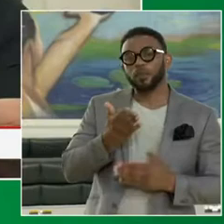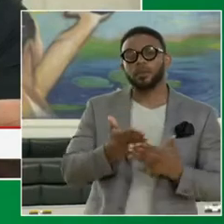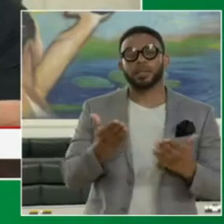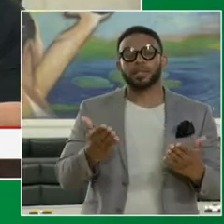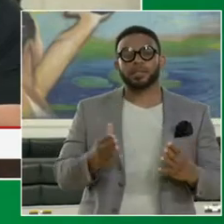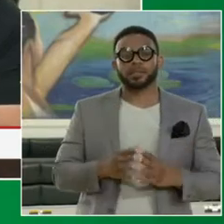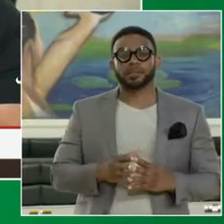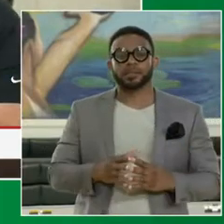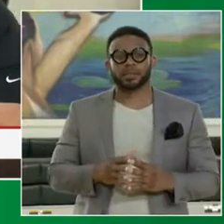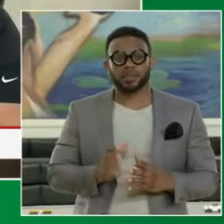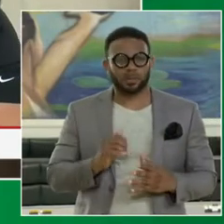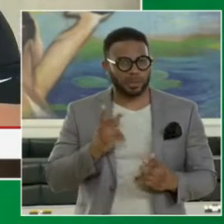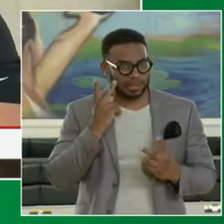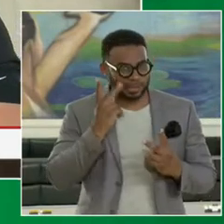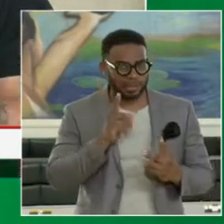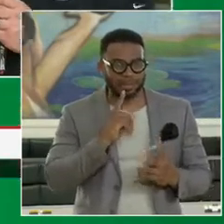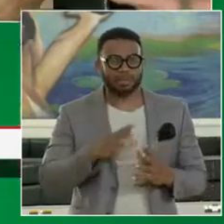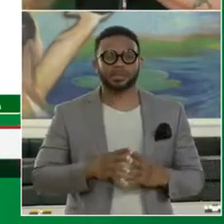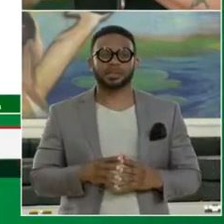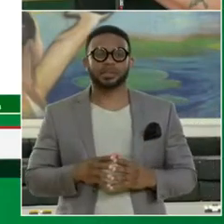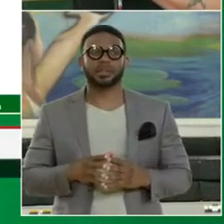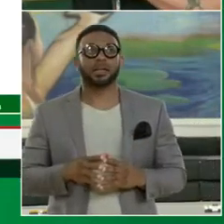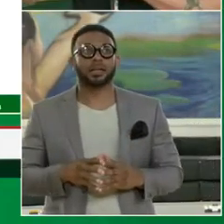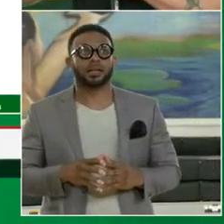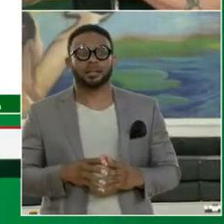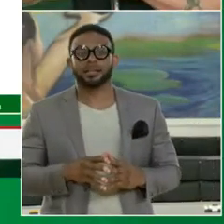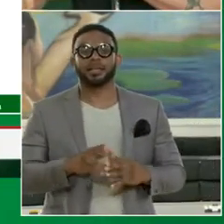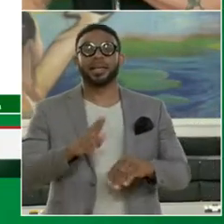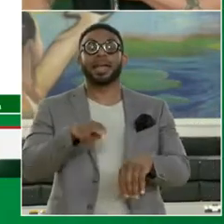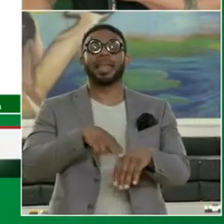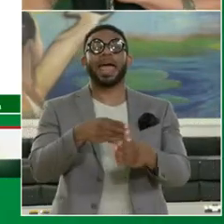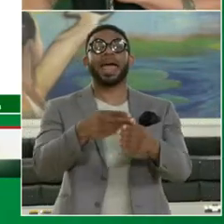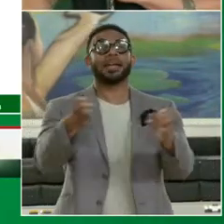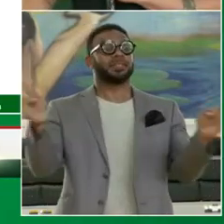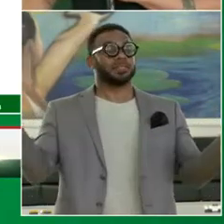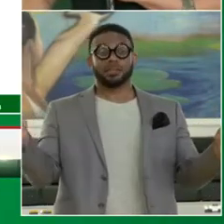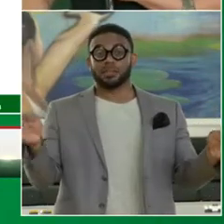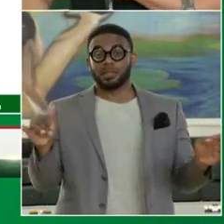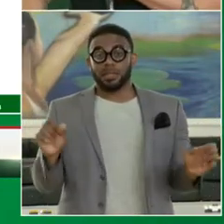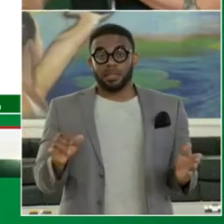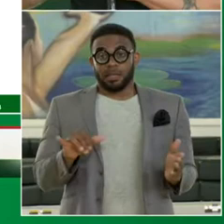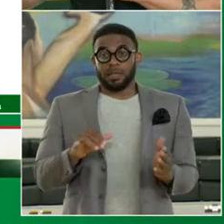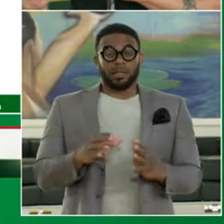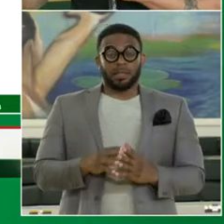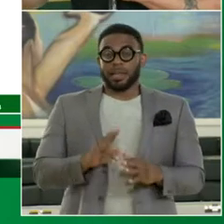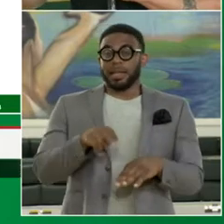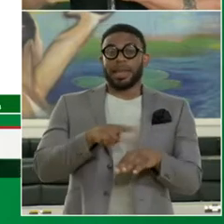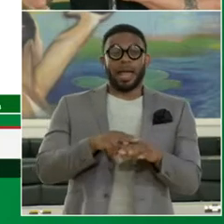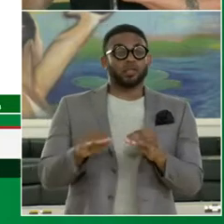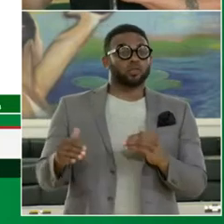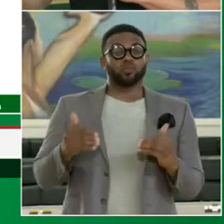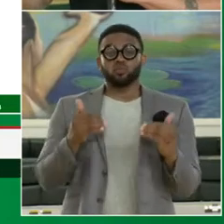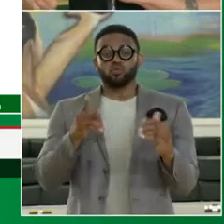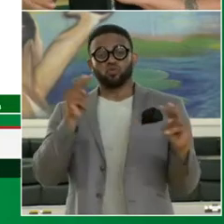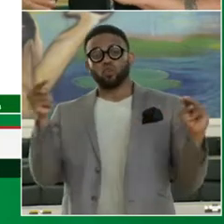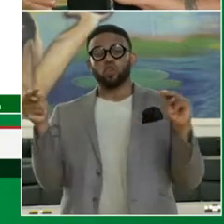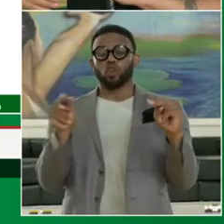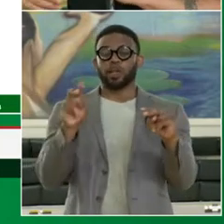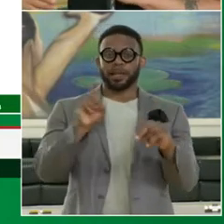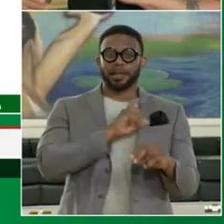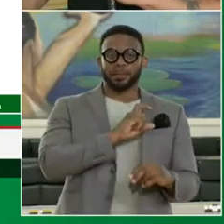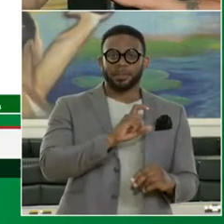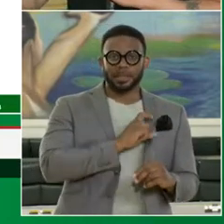things that we've seen is nationally. There's a national movement to look at